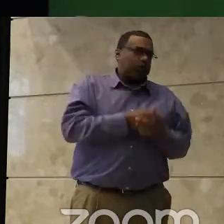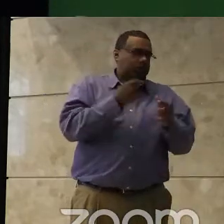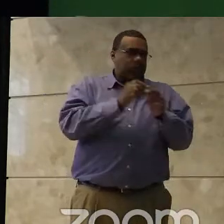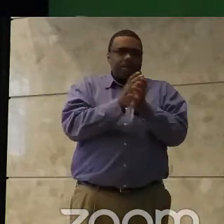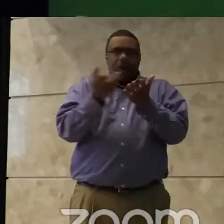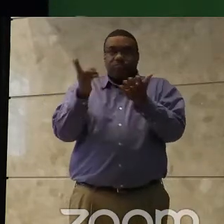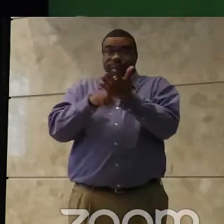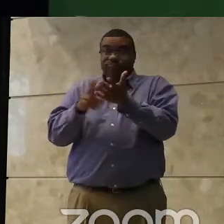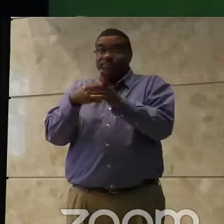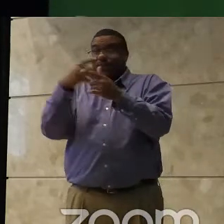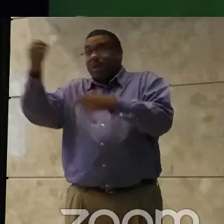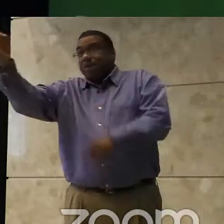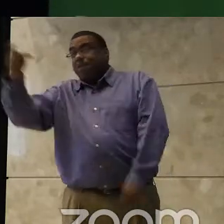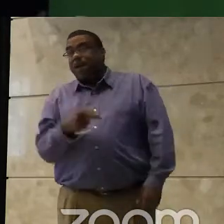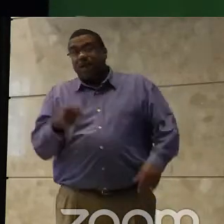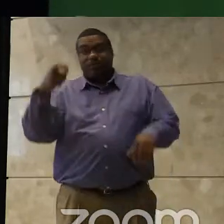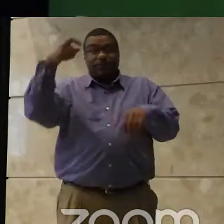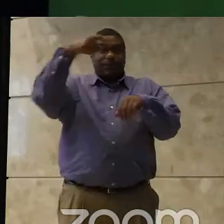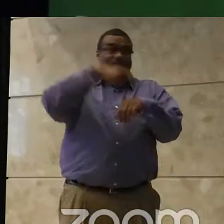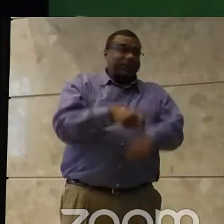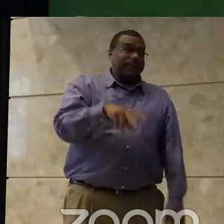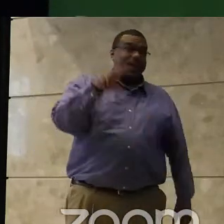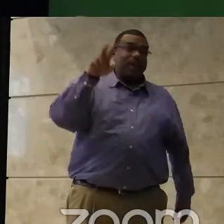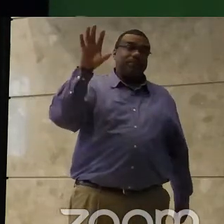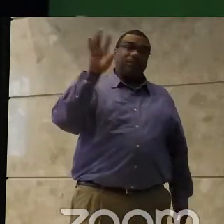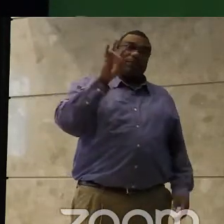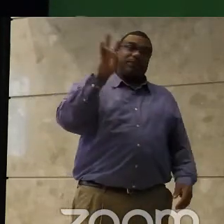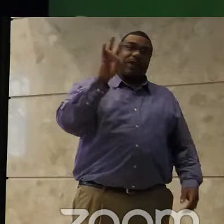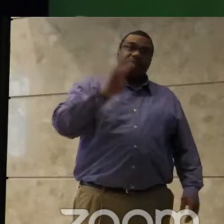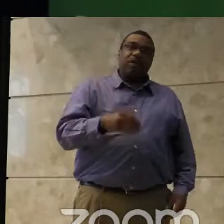and we'll be right back here at 7. Thank you all so much.